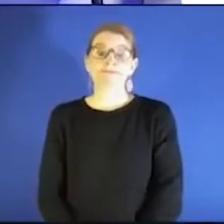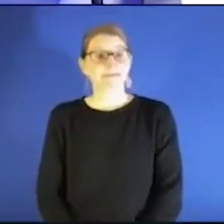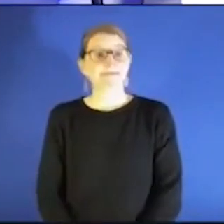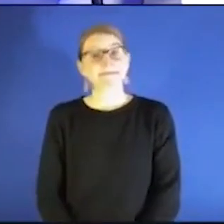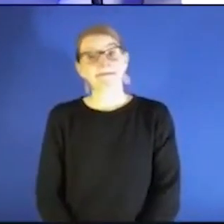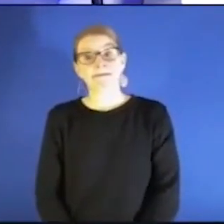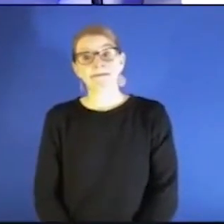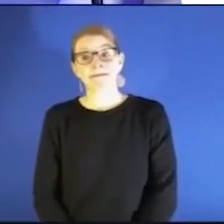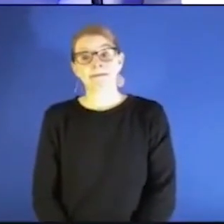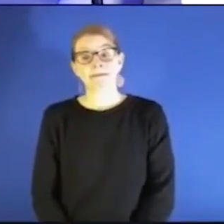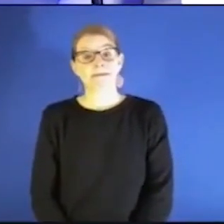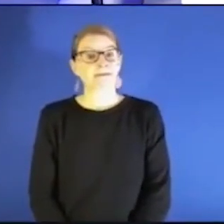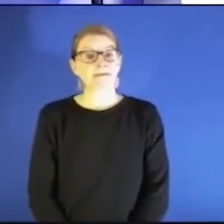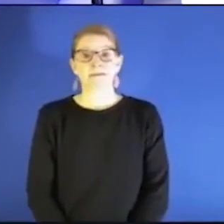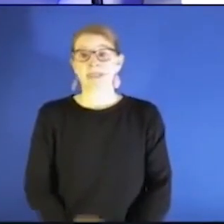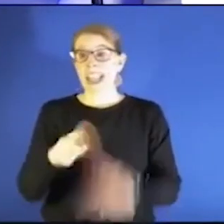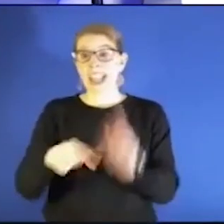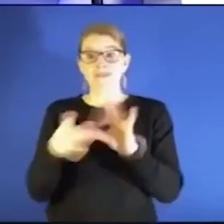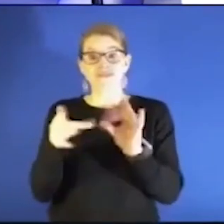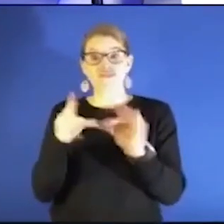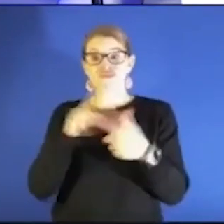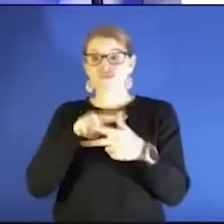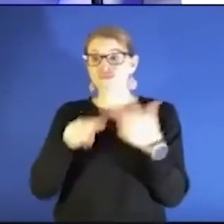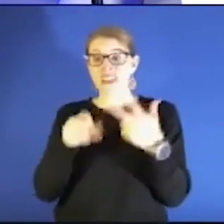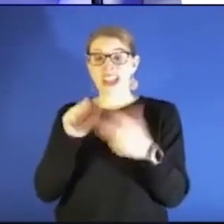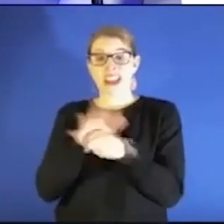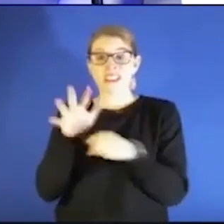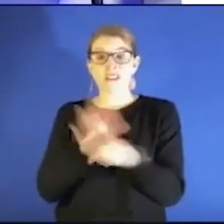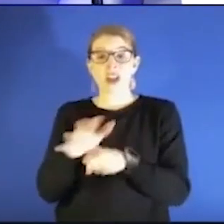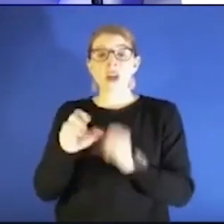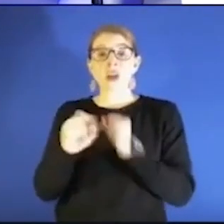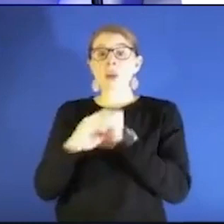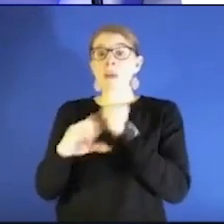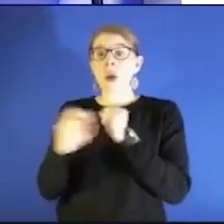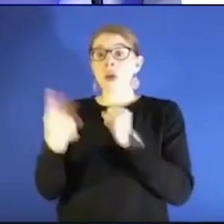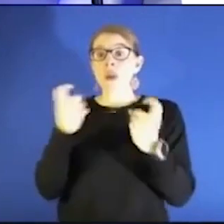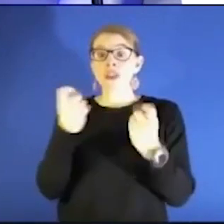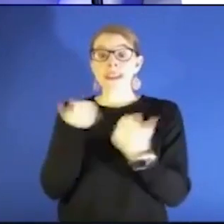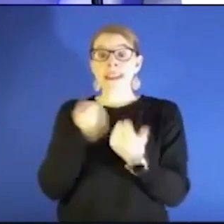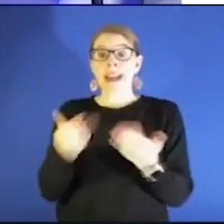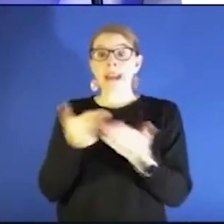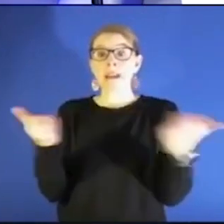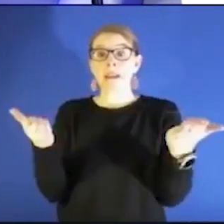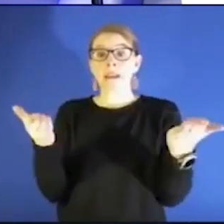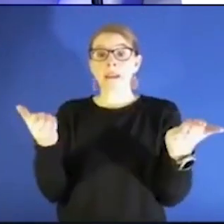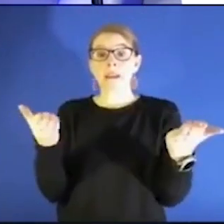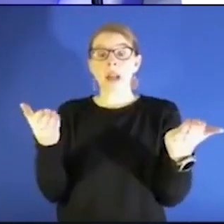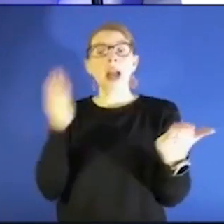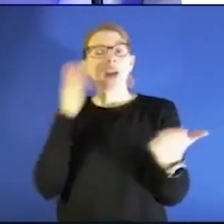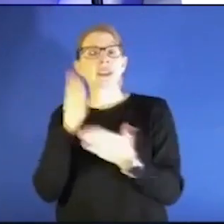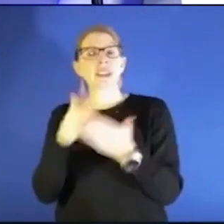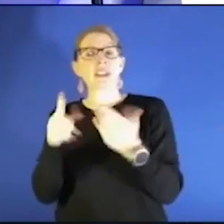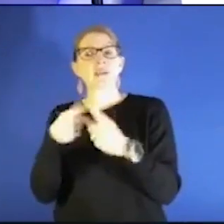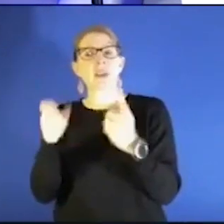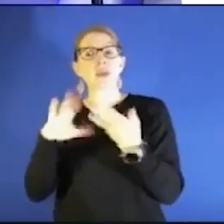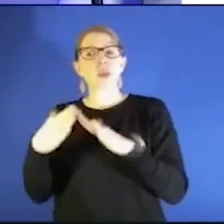Yeah, can't say it enough. All right, let's get to some reporter questions. Any on the line today? Because I know we got some from our community.